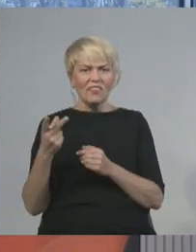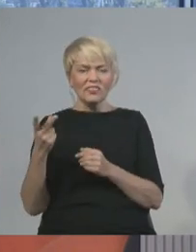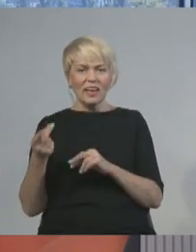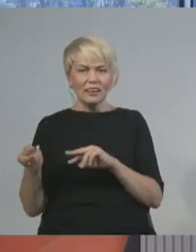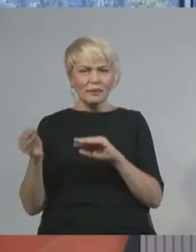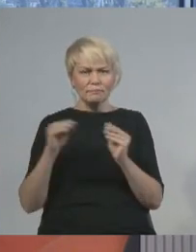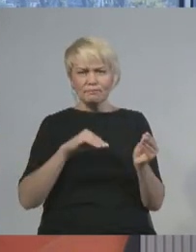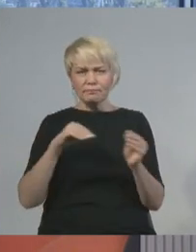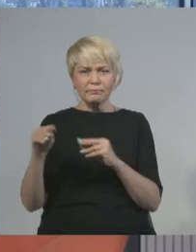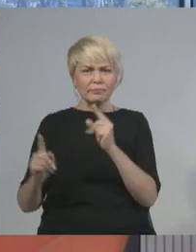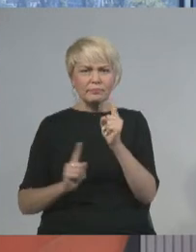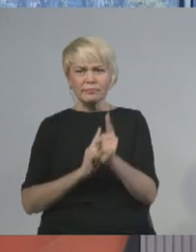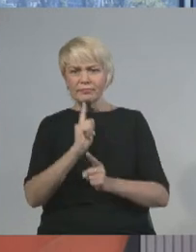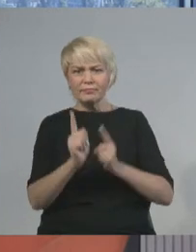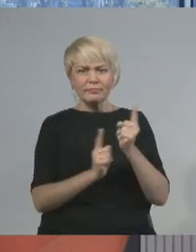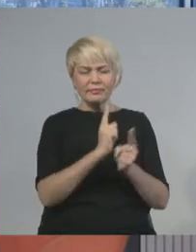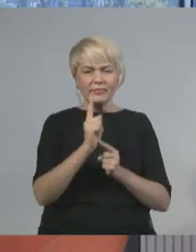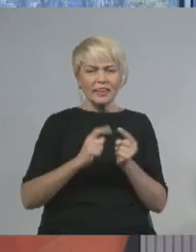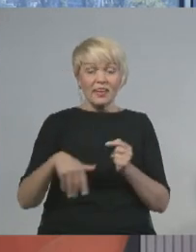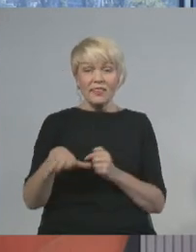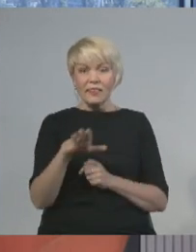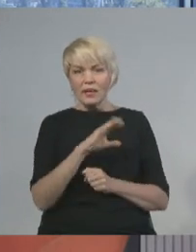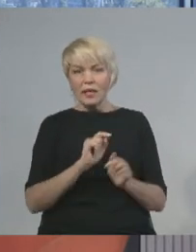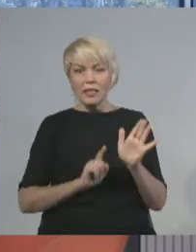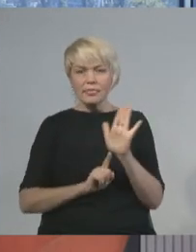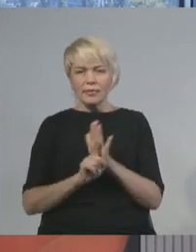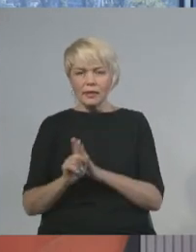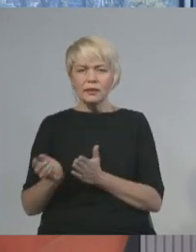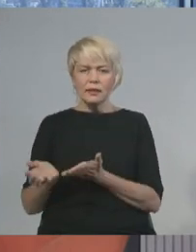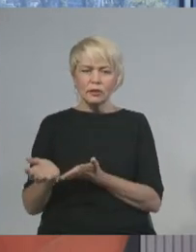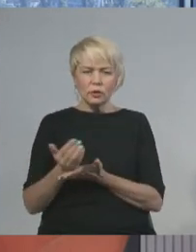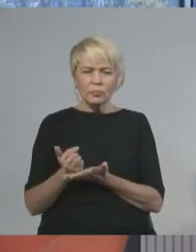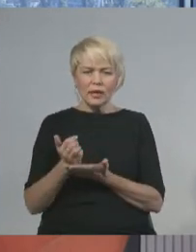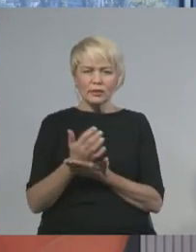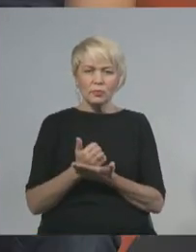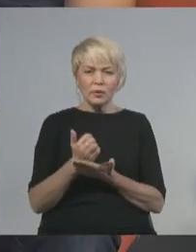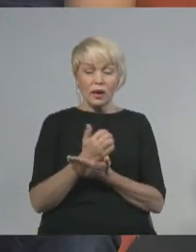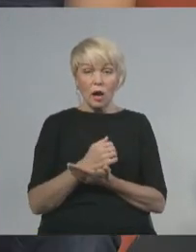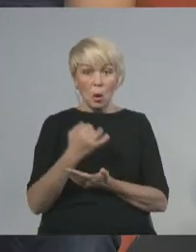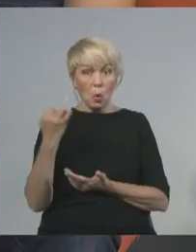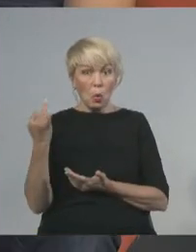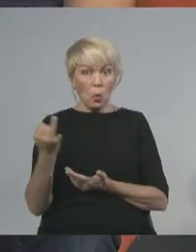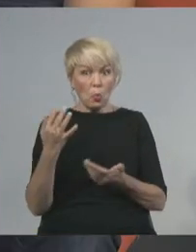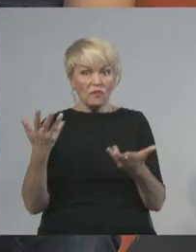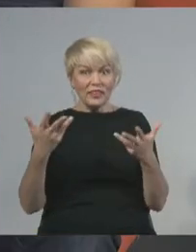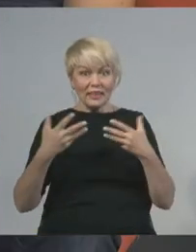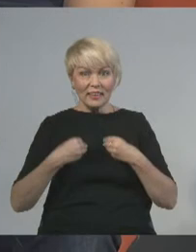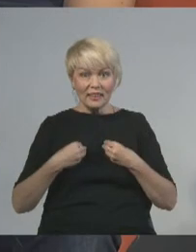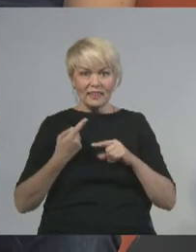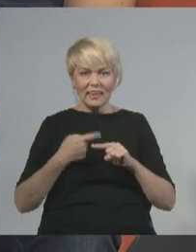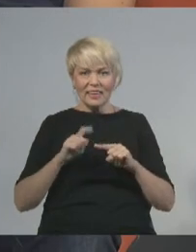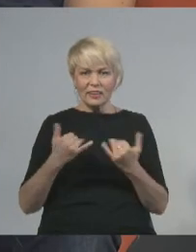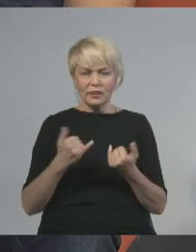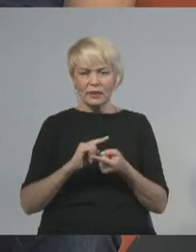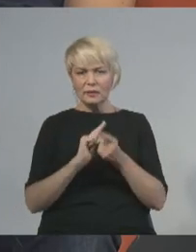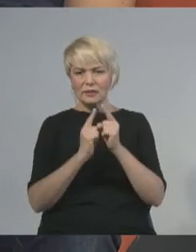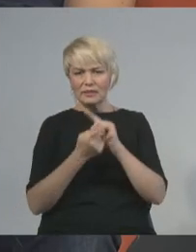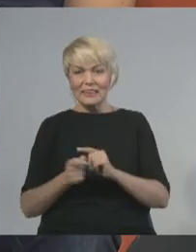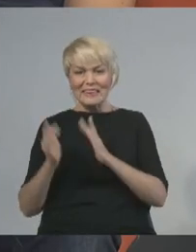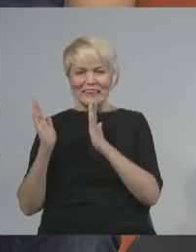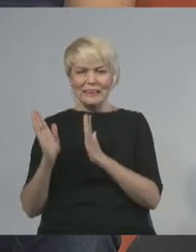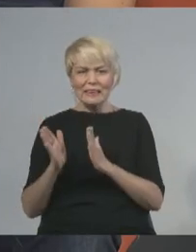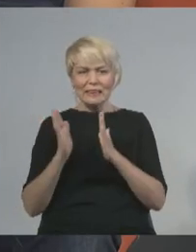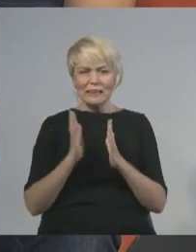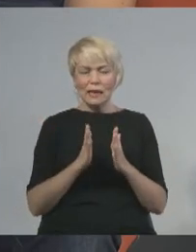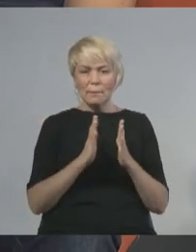lot of media introduced membership variant others introduced a paywall and now i think there